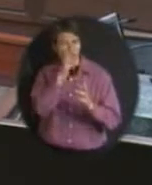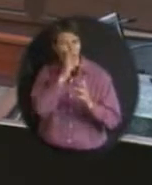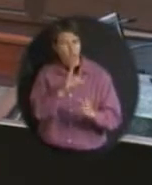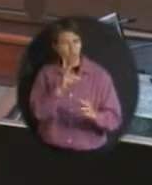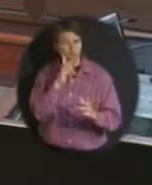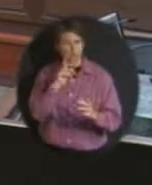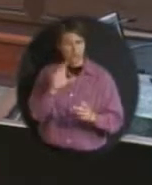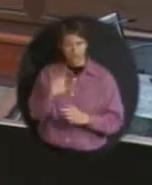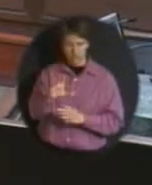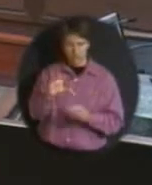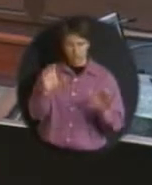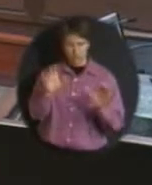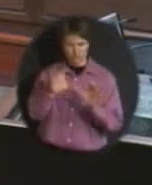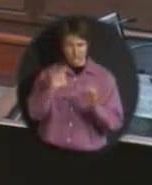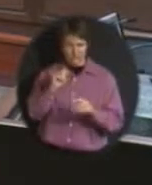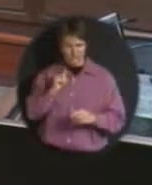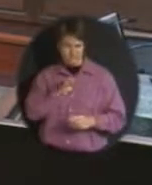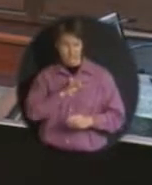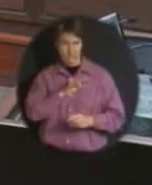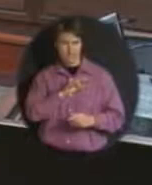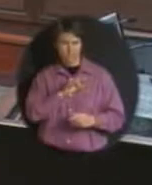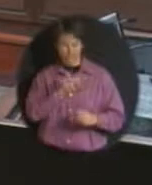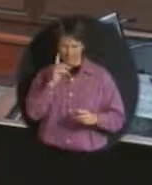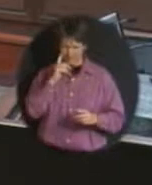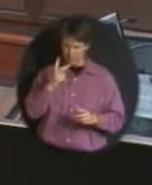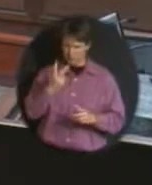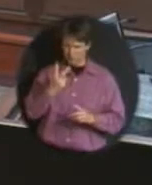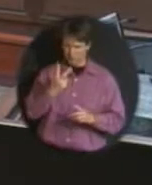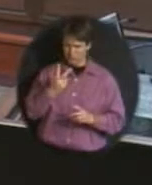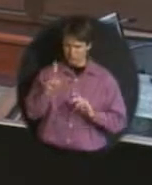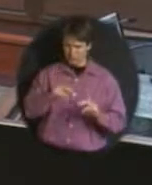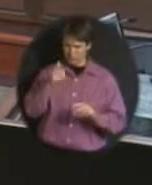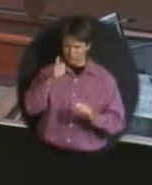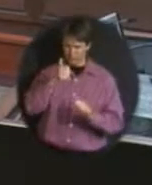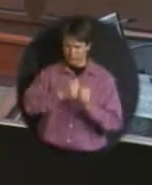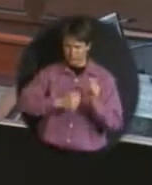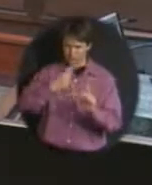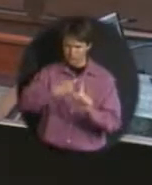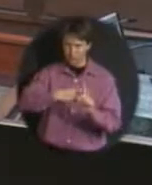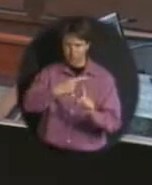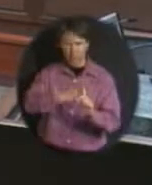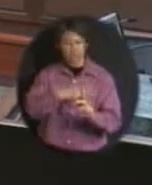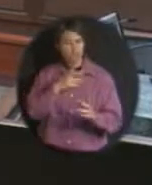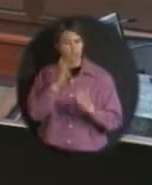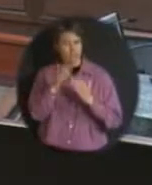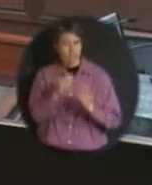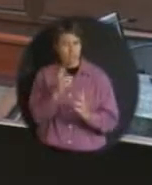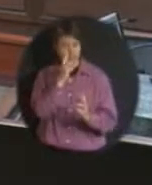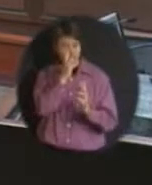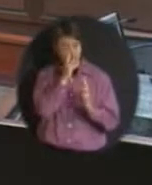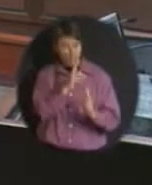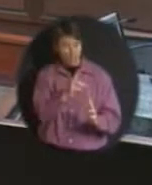staff, 2 people a month, I believe it is, recognize certified staff for